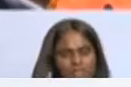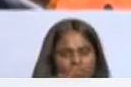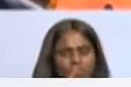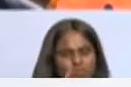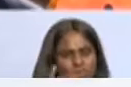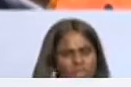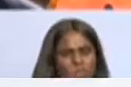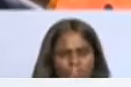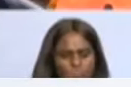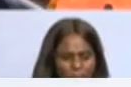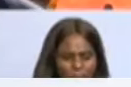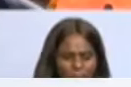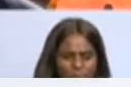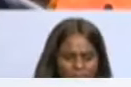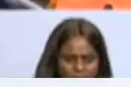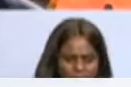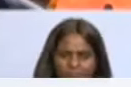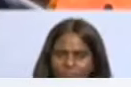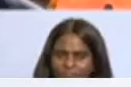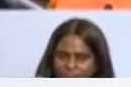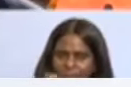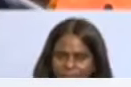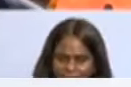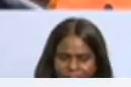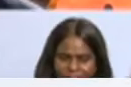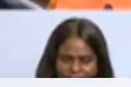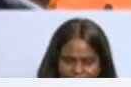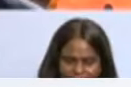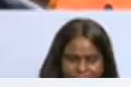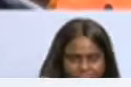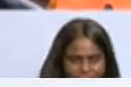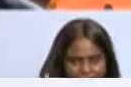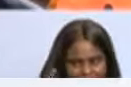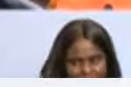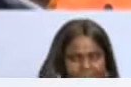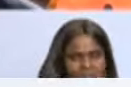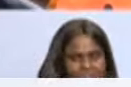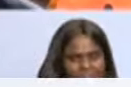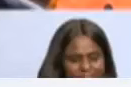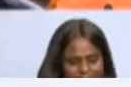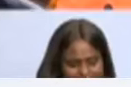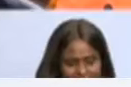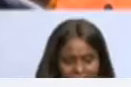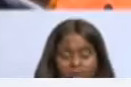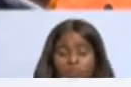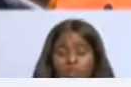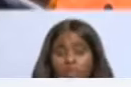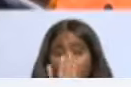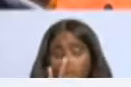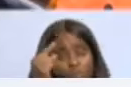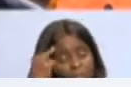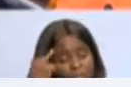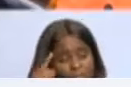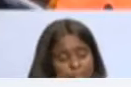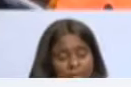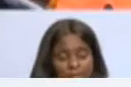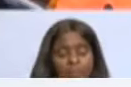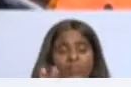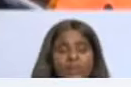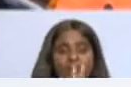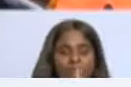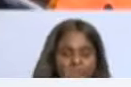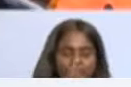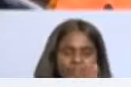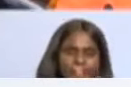in order to ensure that we bring health services as close to the people as possible, your government has accelerated